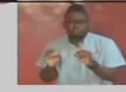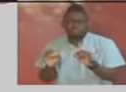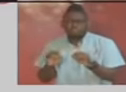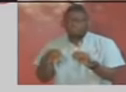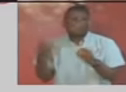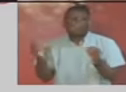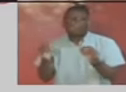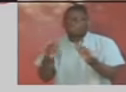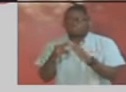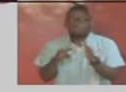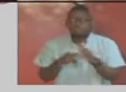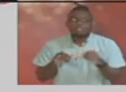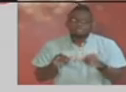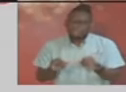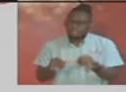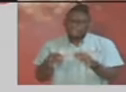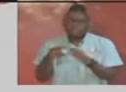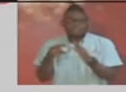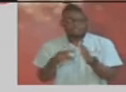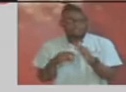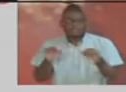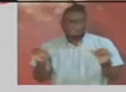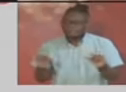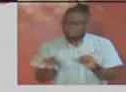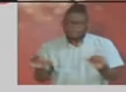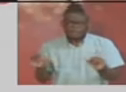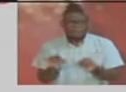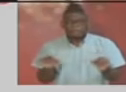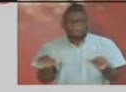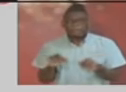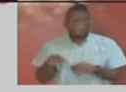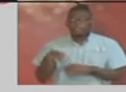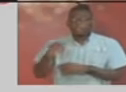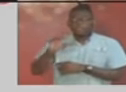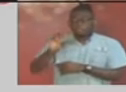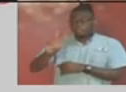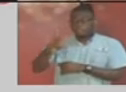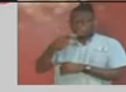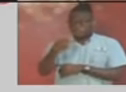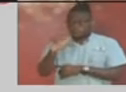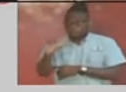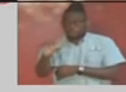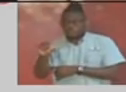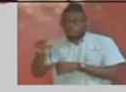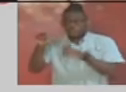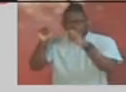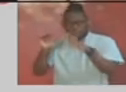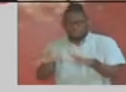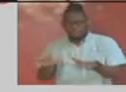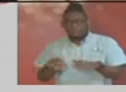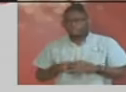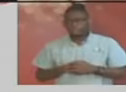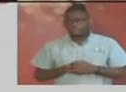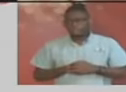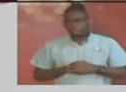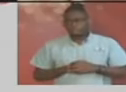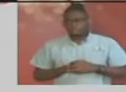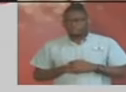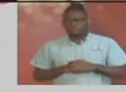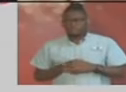WHO's testing strategy. And is it that you want some clarification on it, Ms.